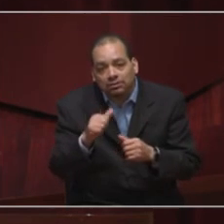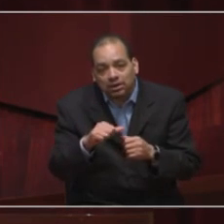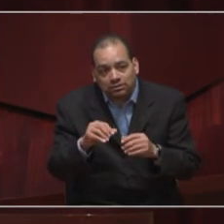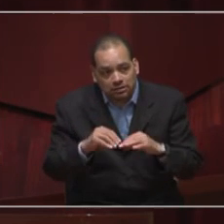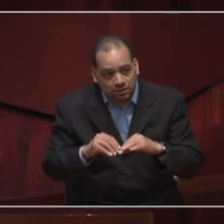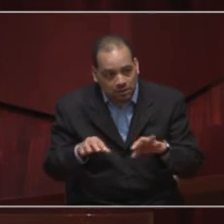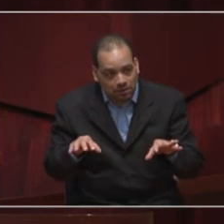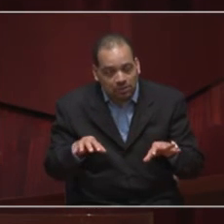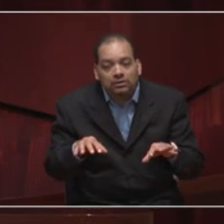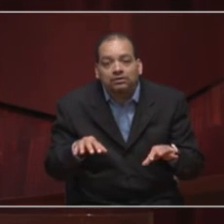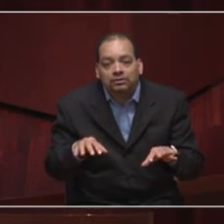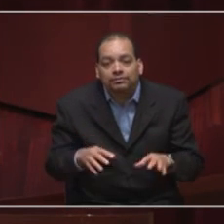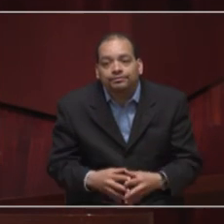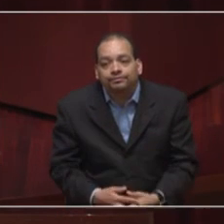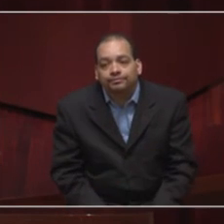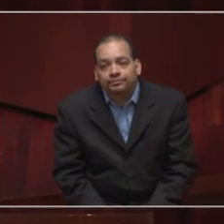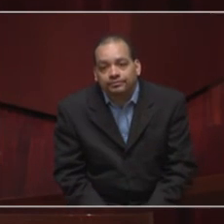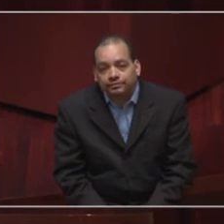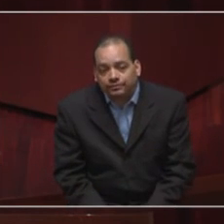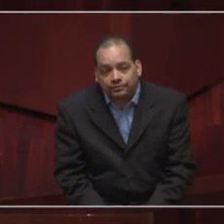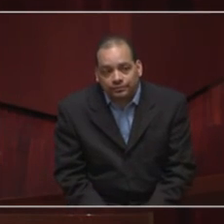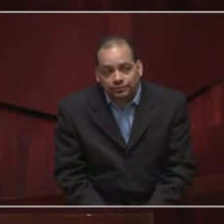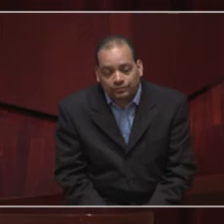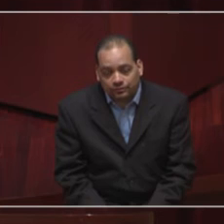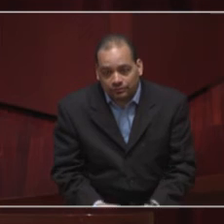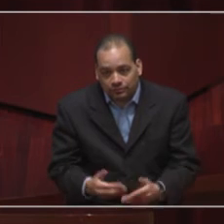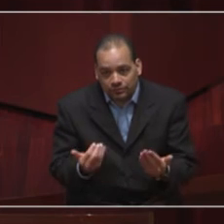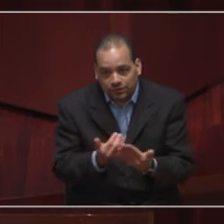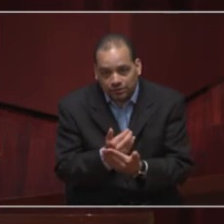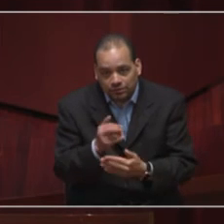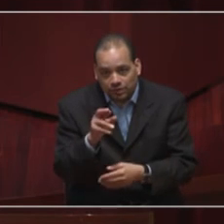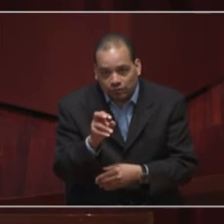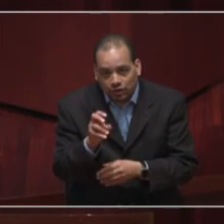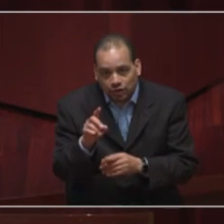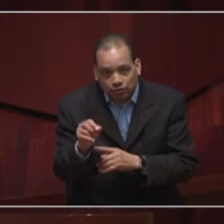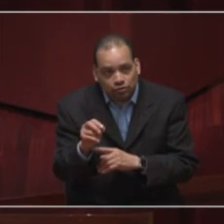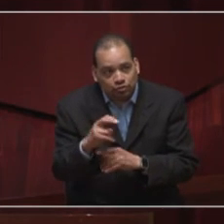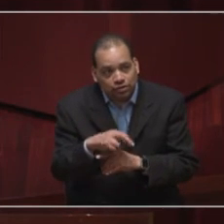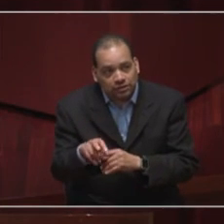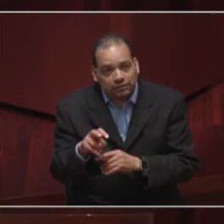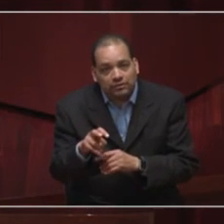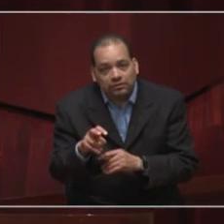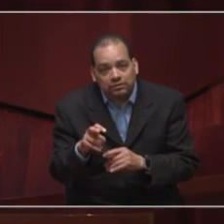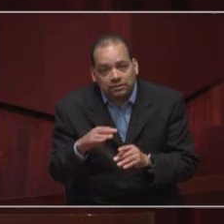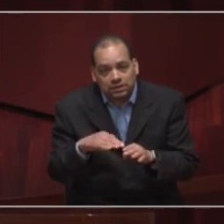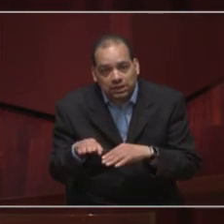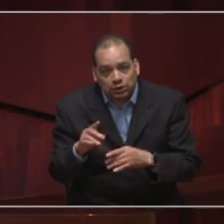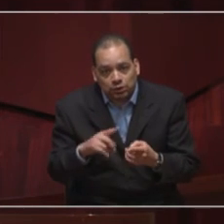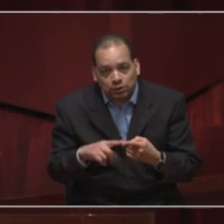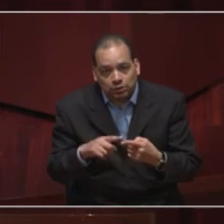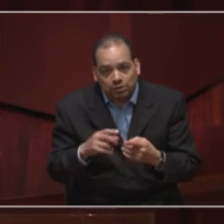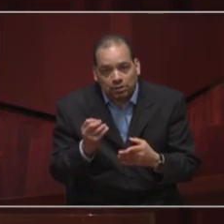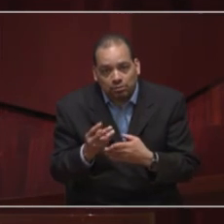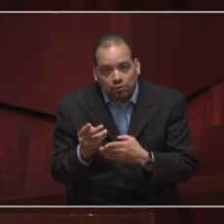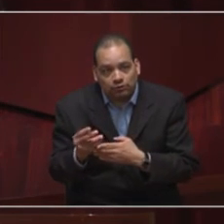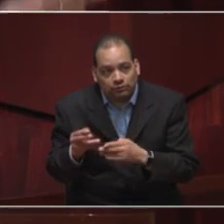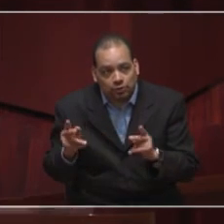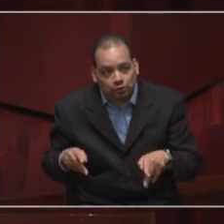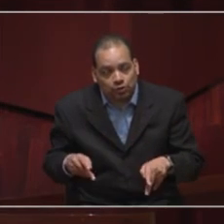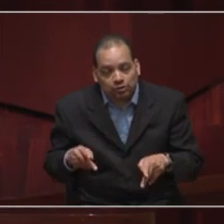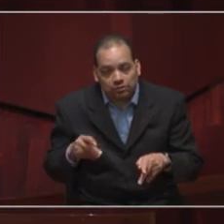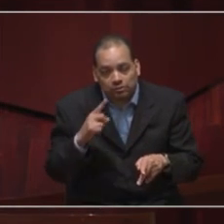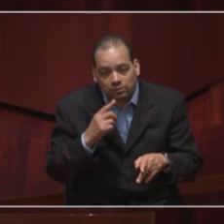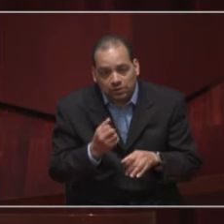you submitted reference, or you submit a new records transfer. It's been sent to the approver. The approver would get an email.